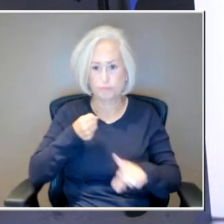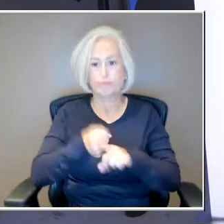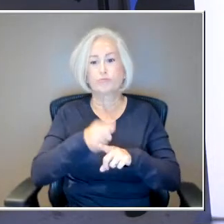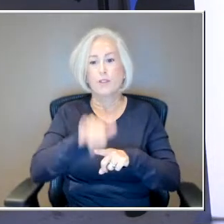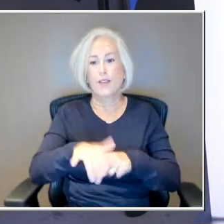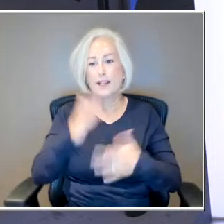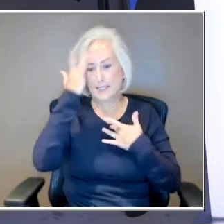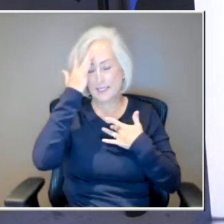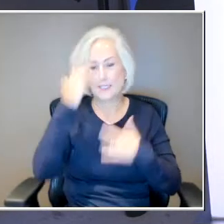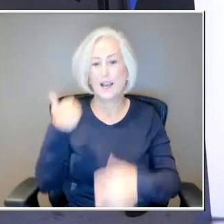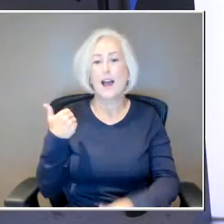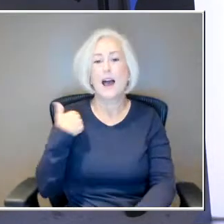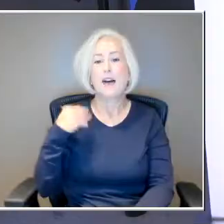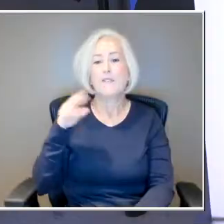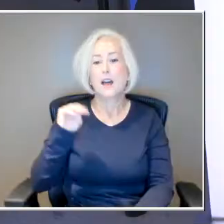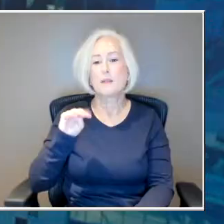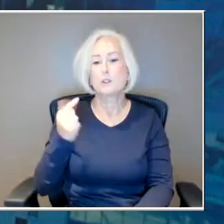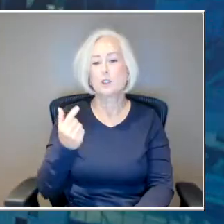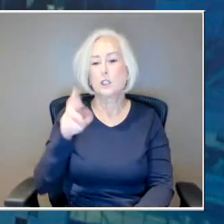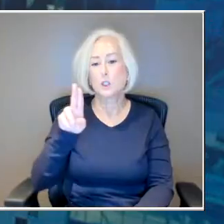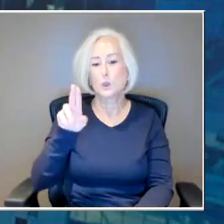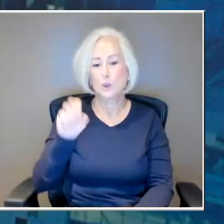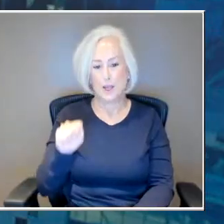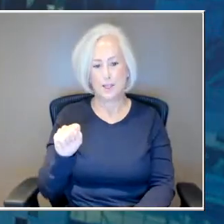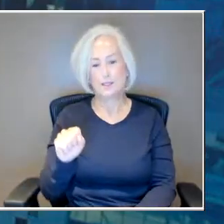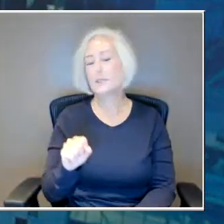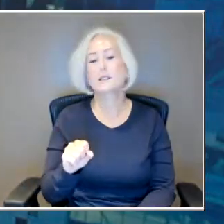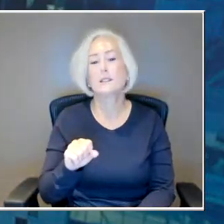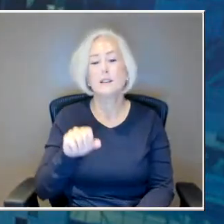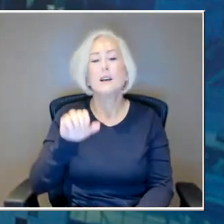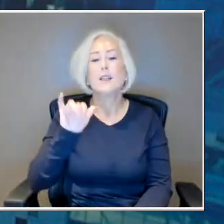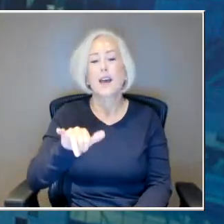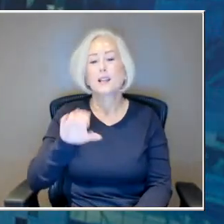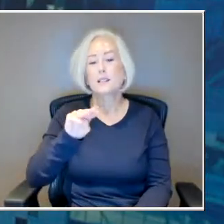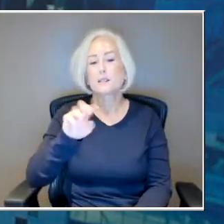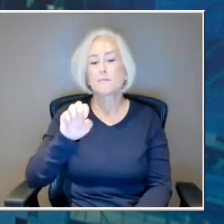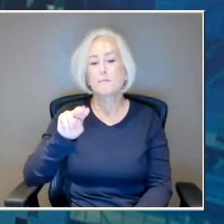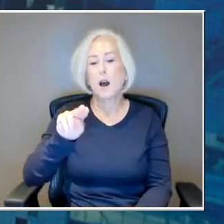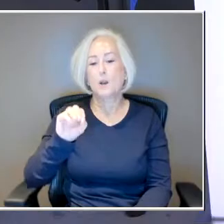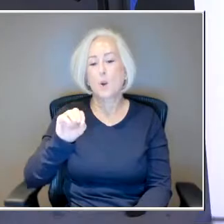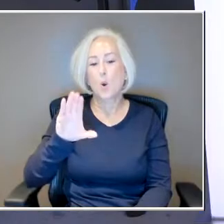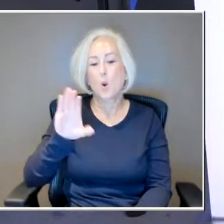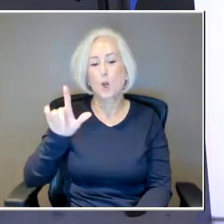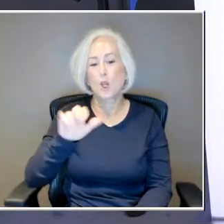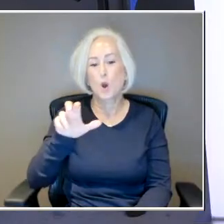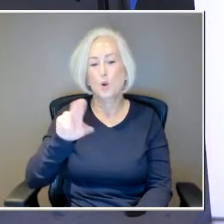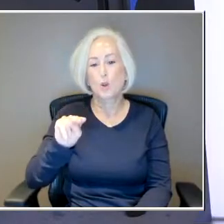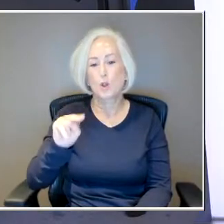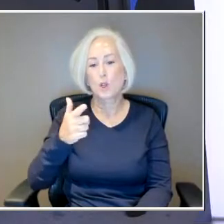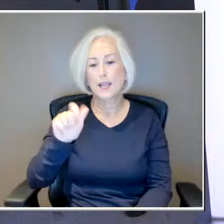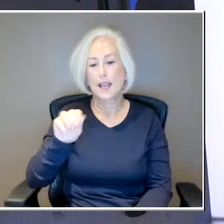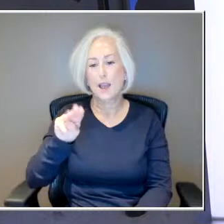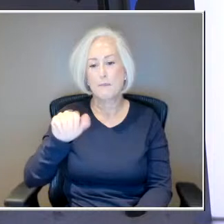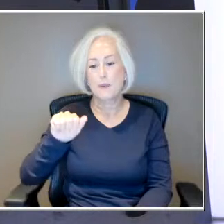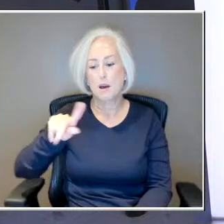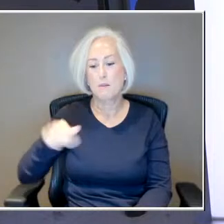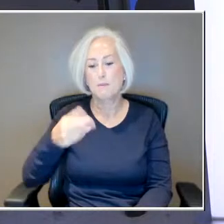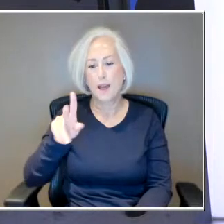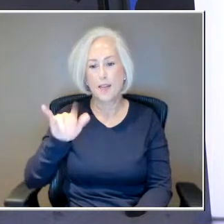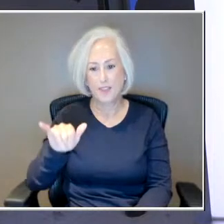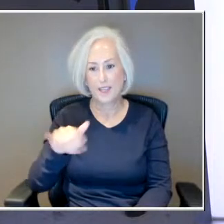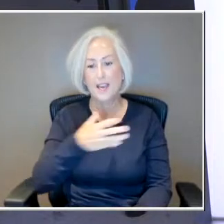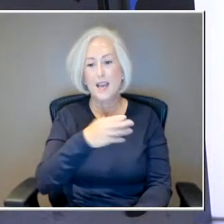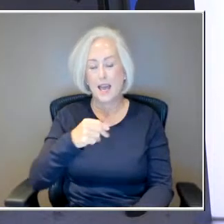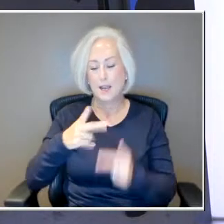is that, by the way? That's the one I was talking about, the monoclonal gammopathy. Okay. Yeah. So she has MGUS and M proteins in her